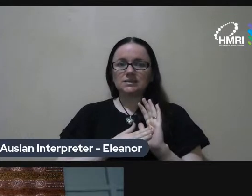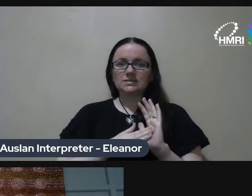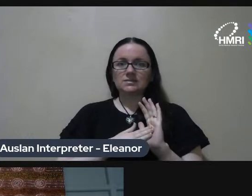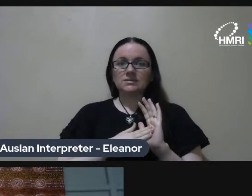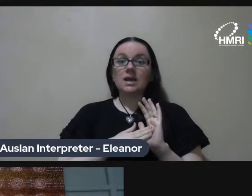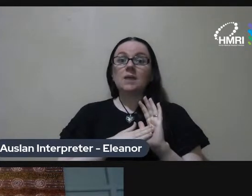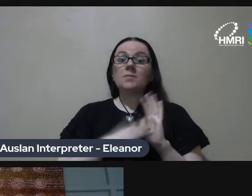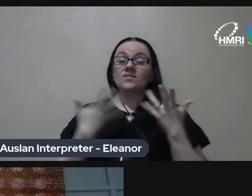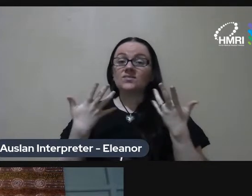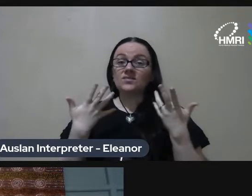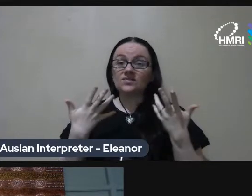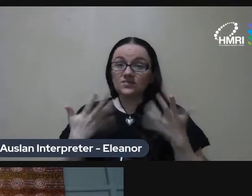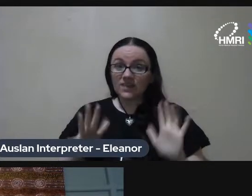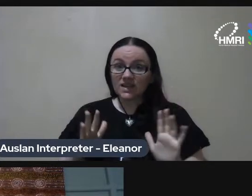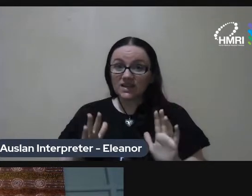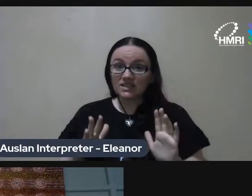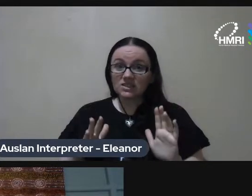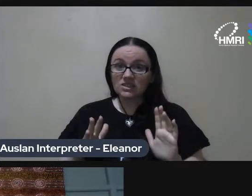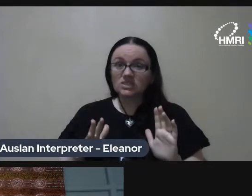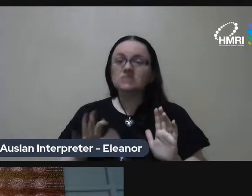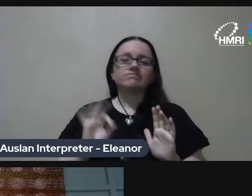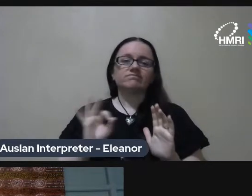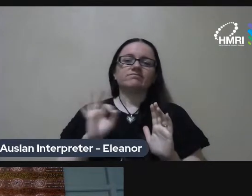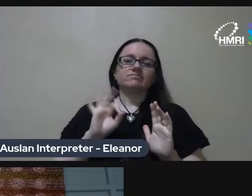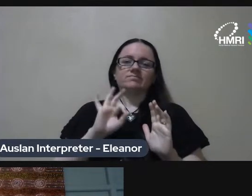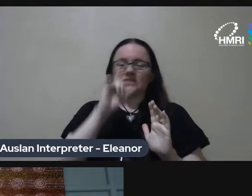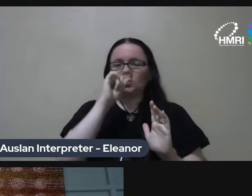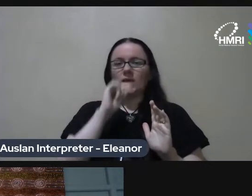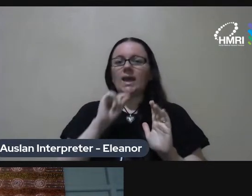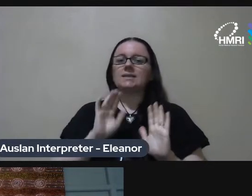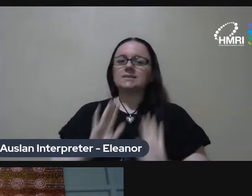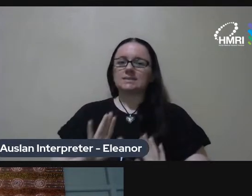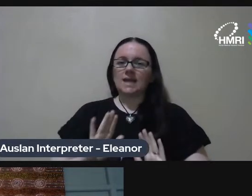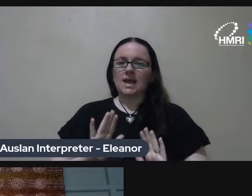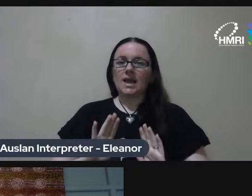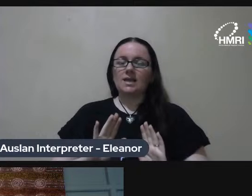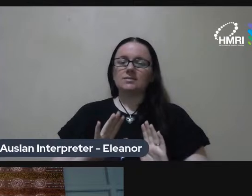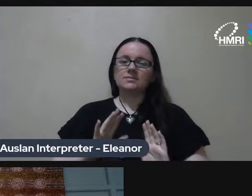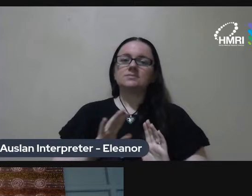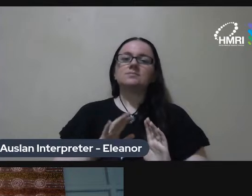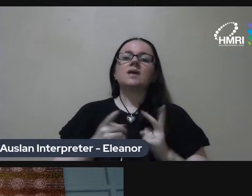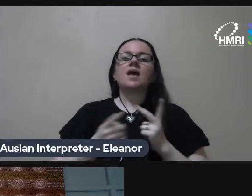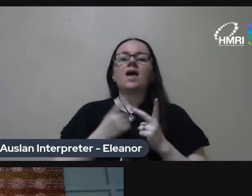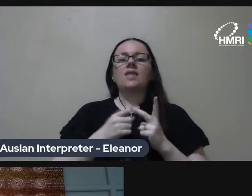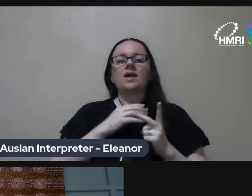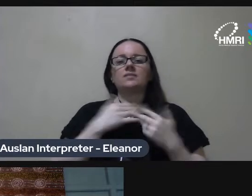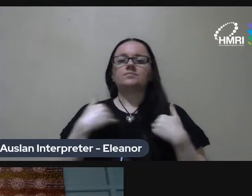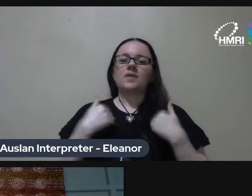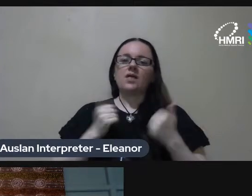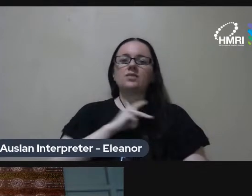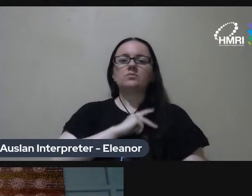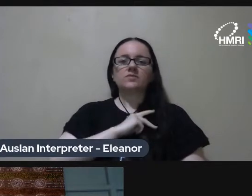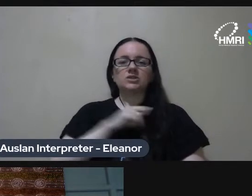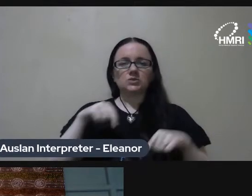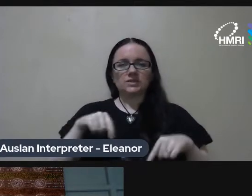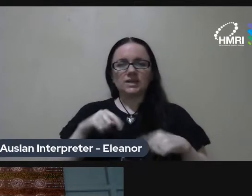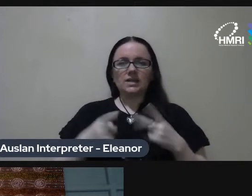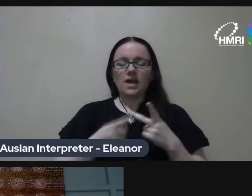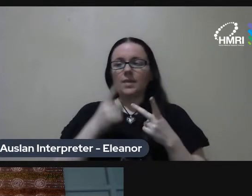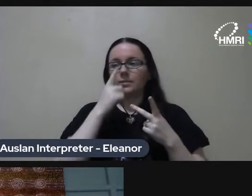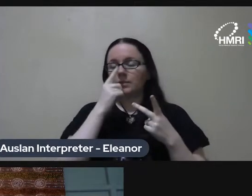over. You're allowed to leave. But what happens then is that we've got a couple of other health professionals in the room, some survivors of